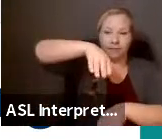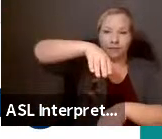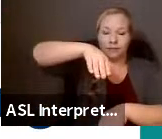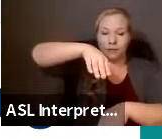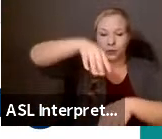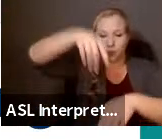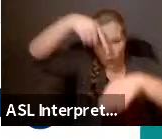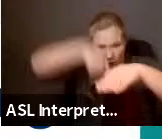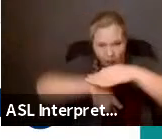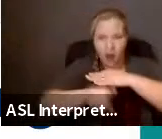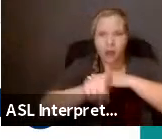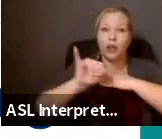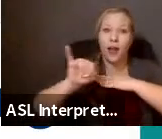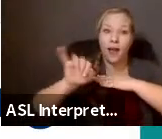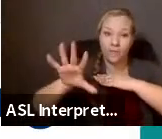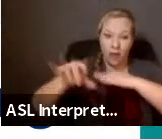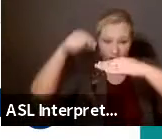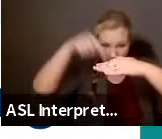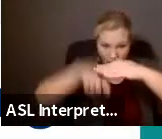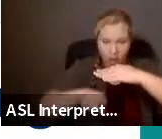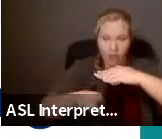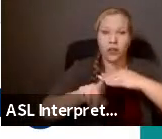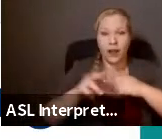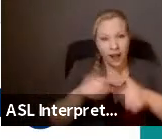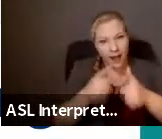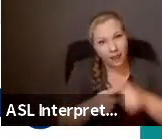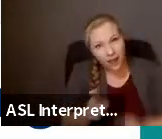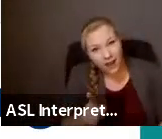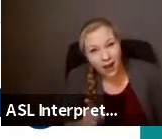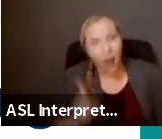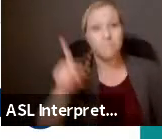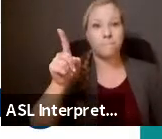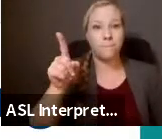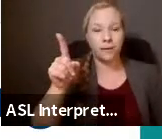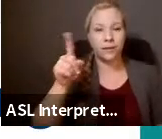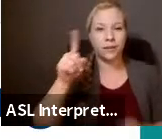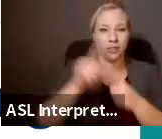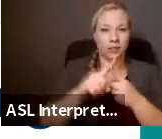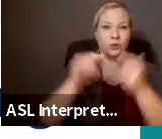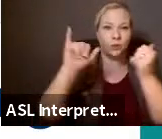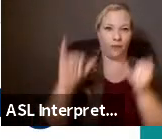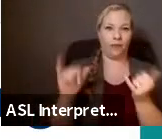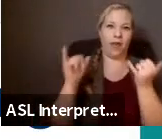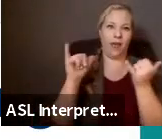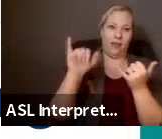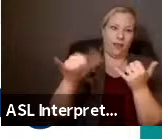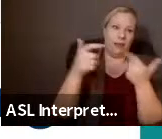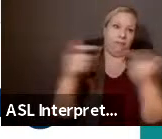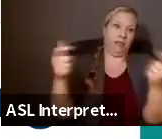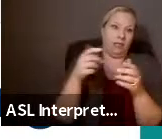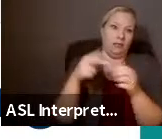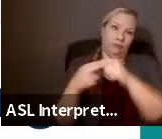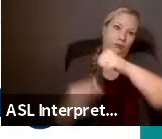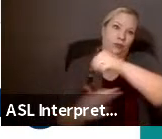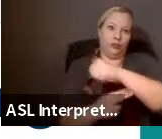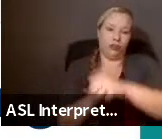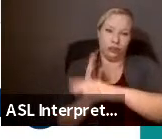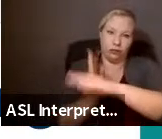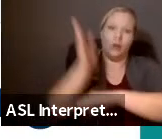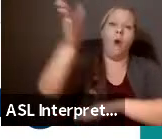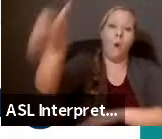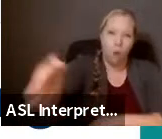under I-5, and then we're coming back up to the arterial bridge to go over the water.